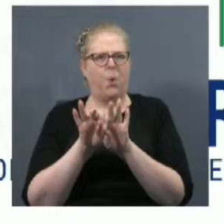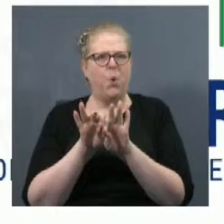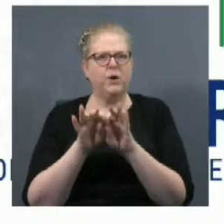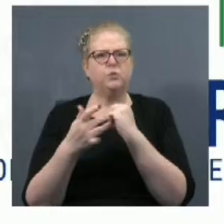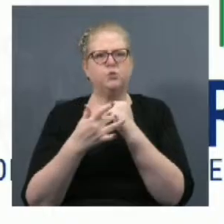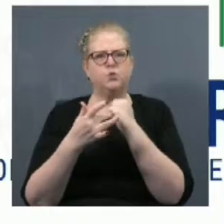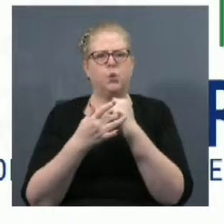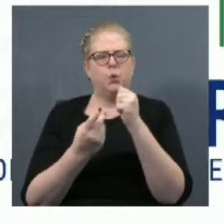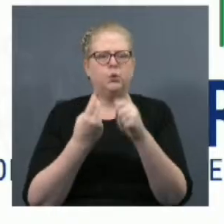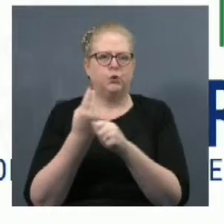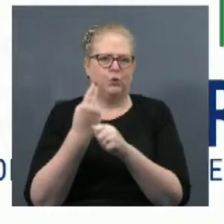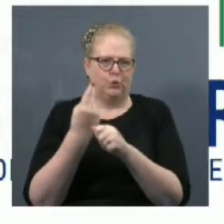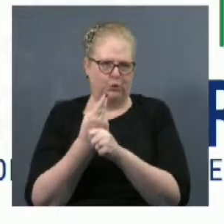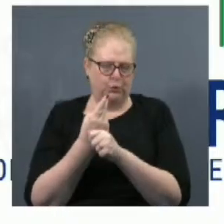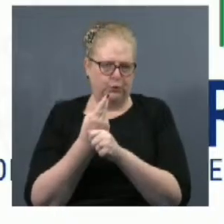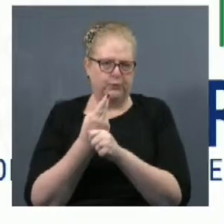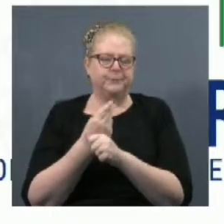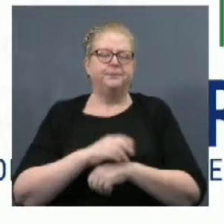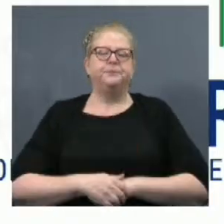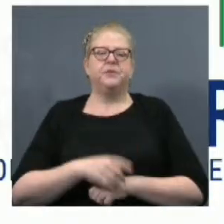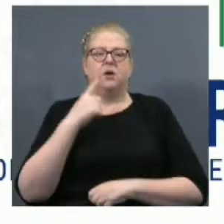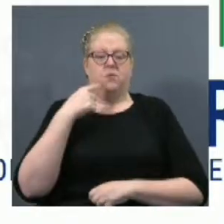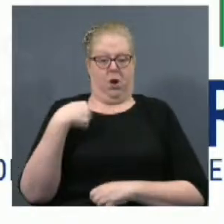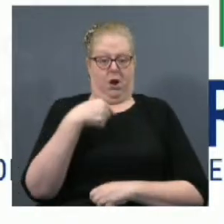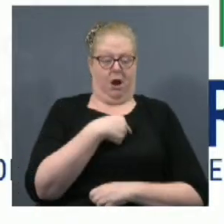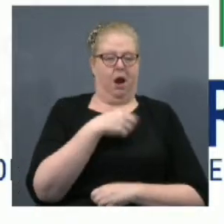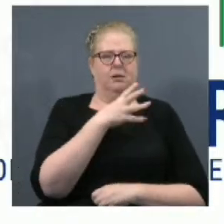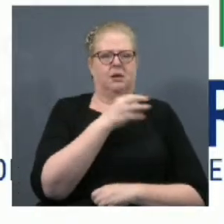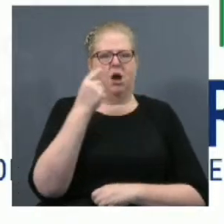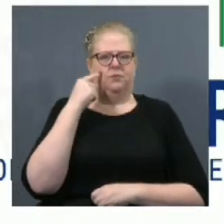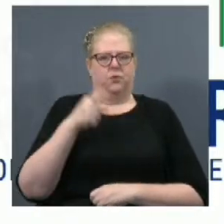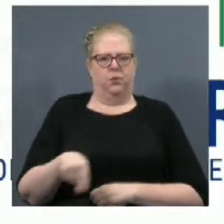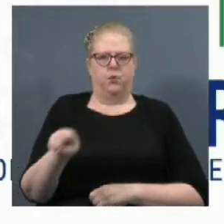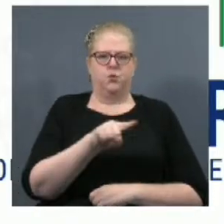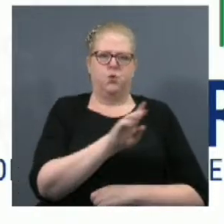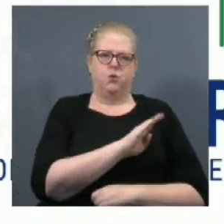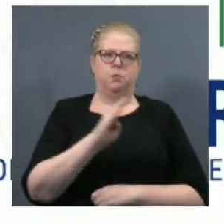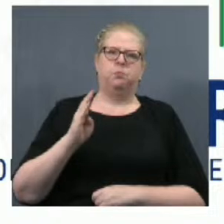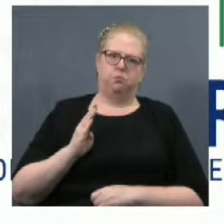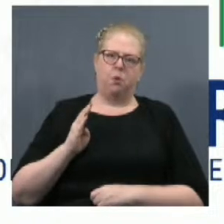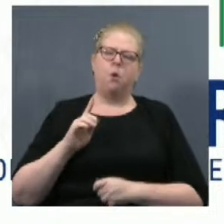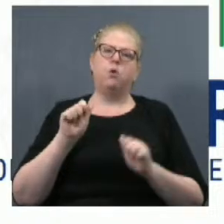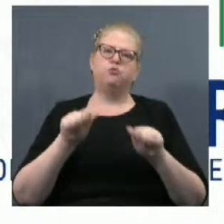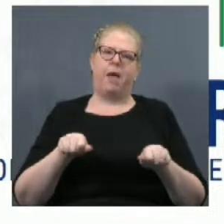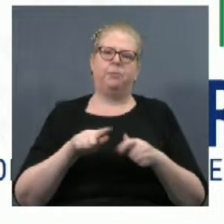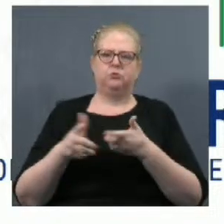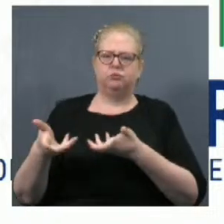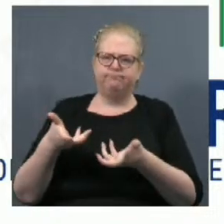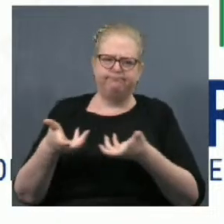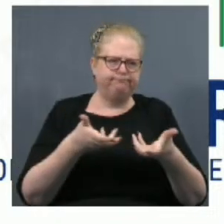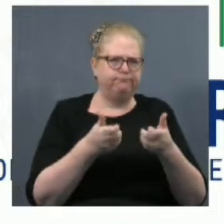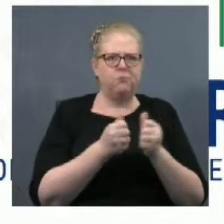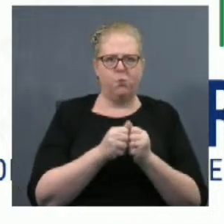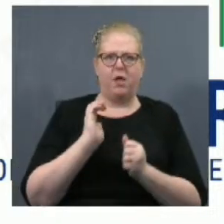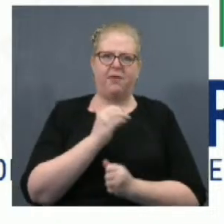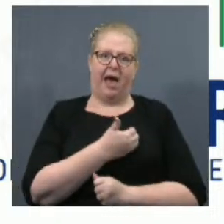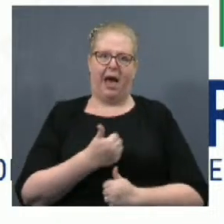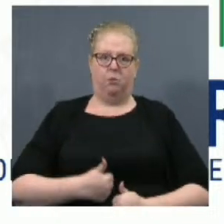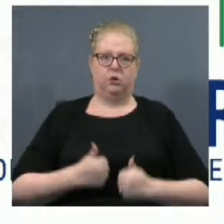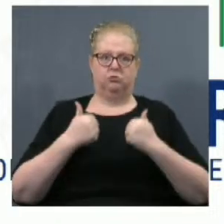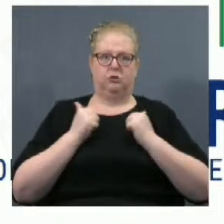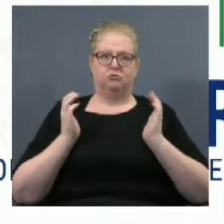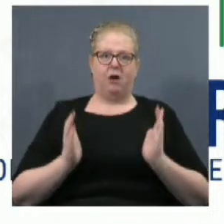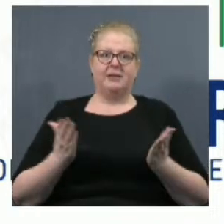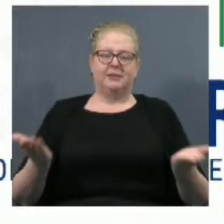technical standpoint, but also for this board to engage with the residents and show them the conditions of our streets. So we're making